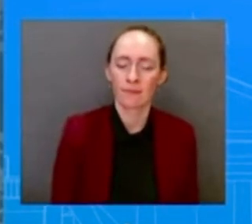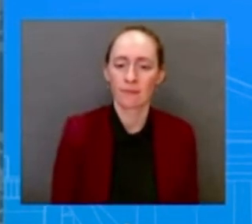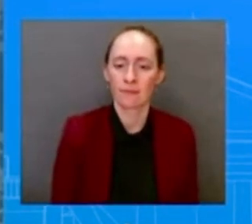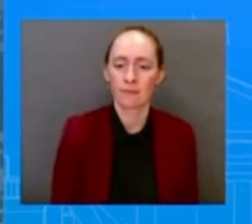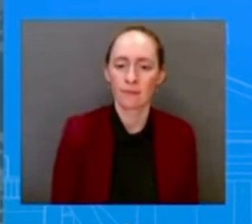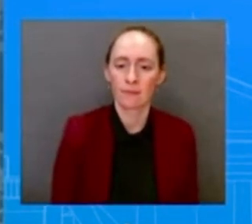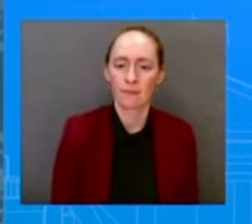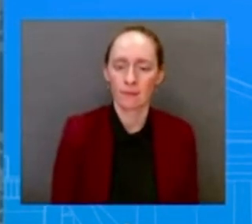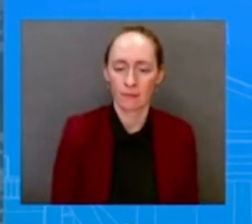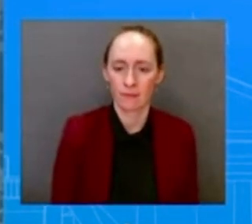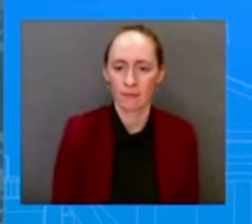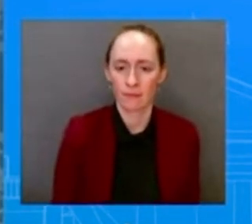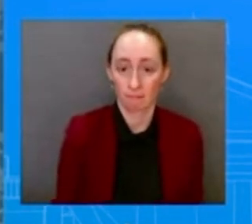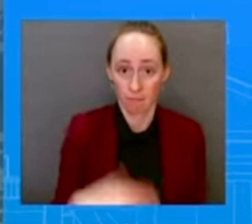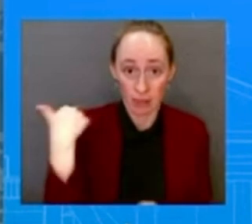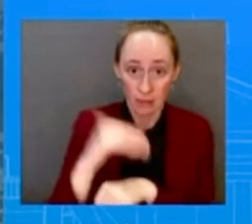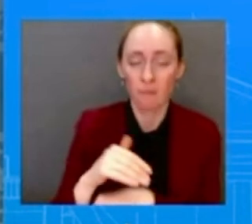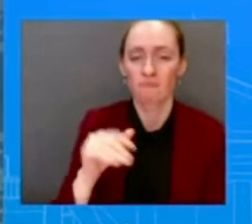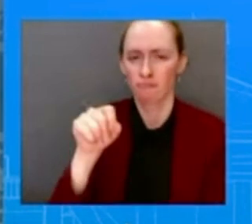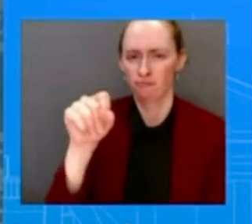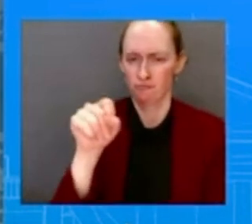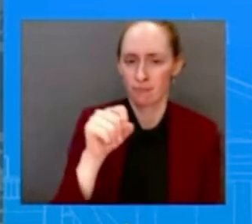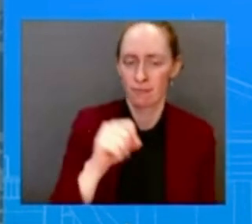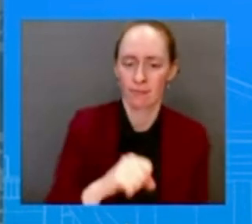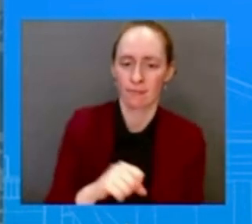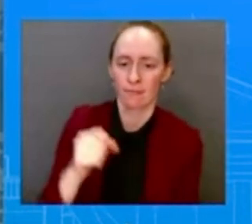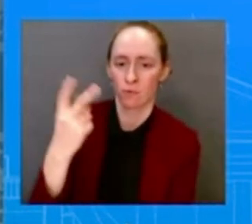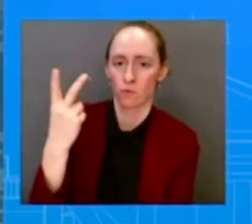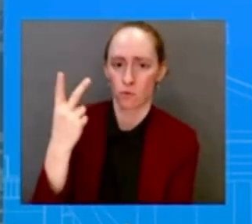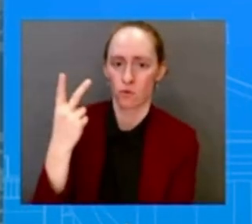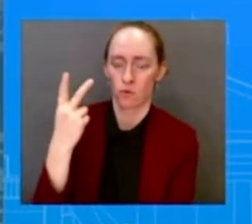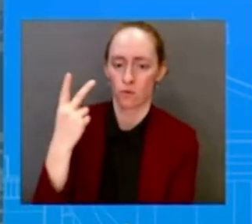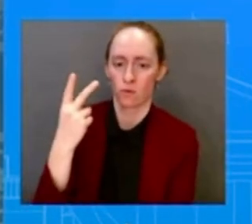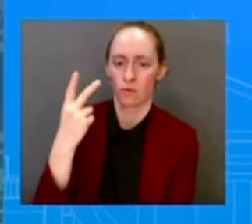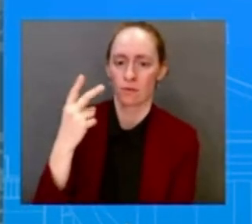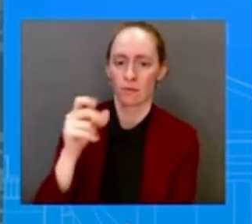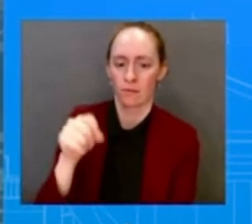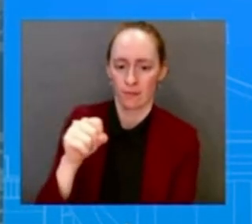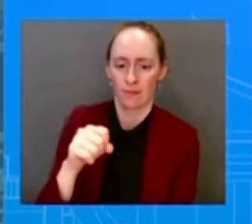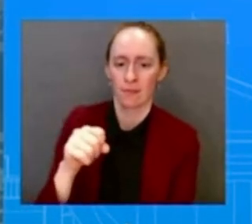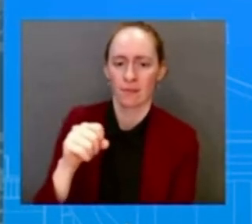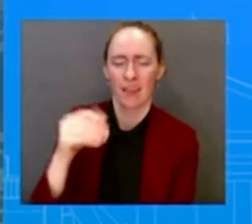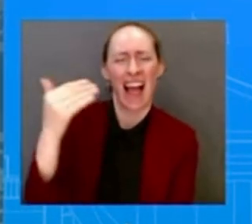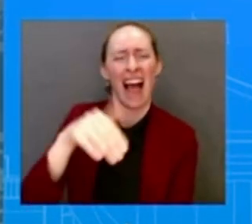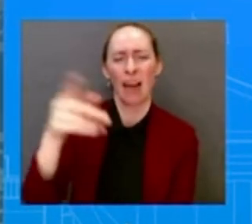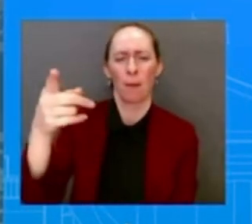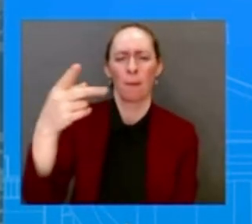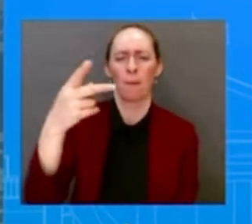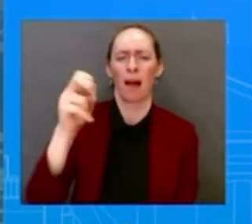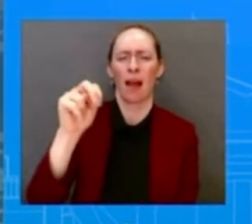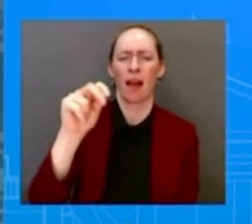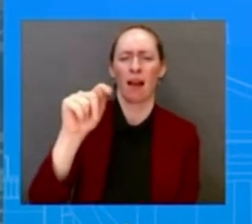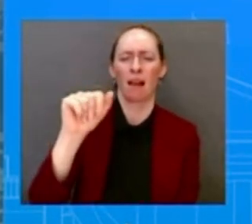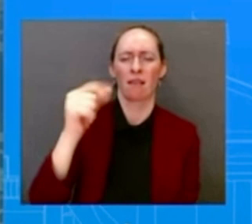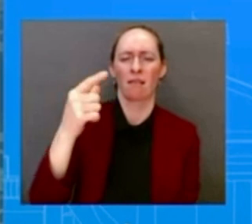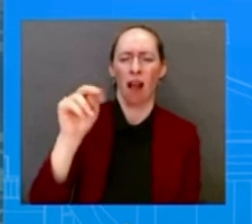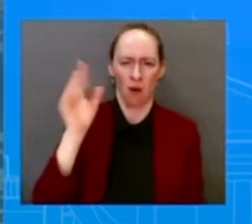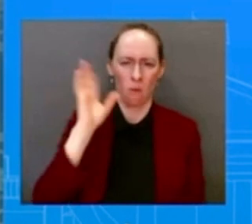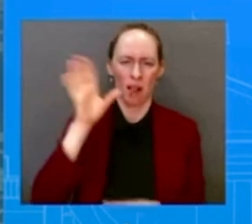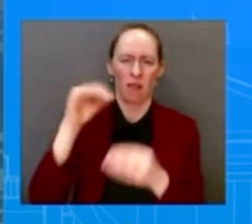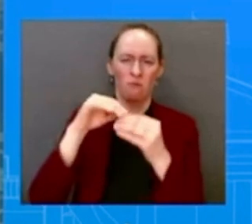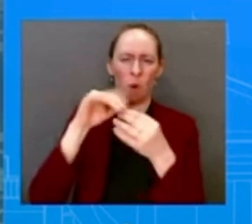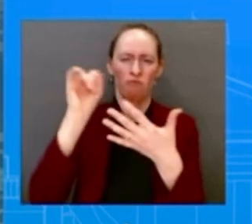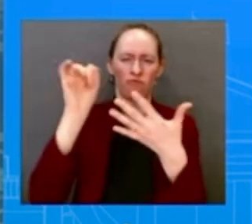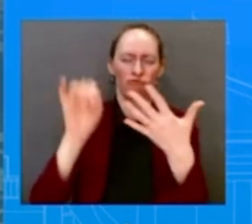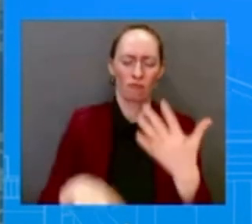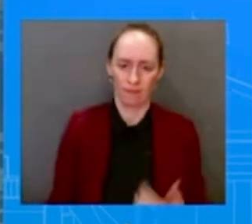That's right. There was at least two that I know of. Again, the Pentagon will probably have more detail, but at least two. There was last night, a couple of fighter aircraft